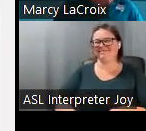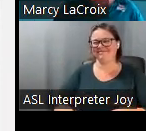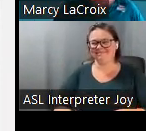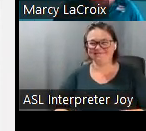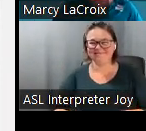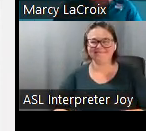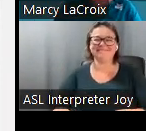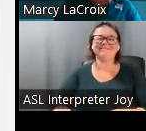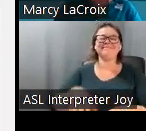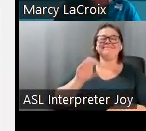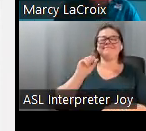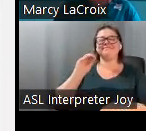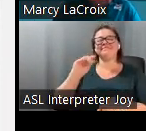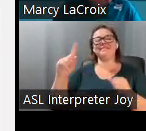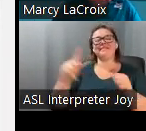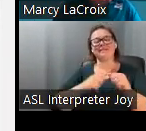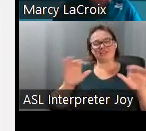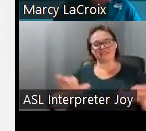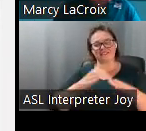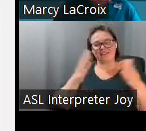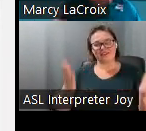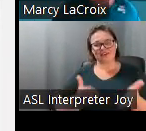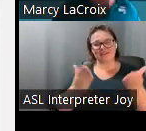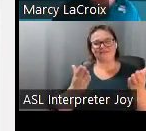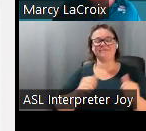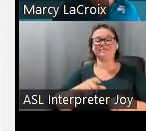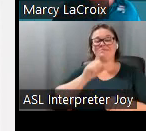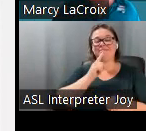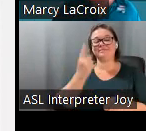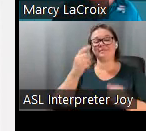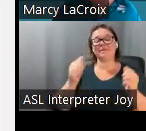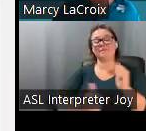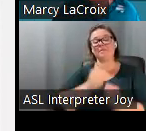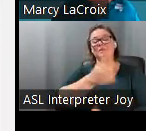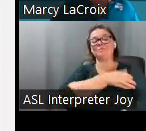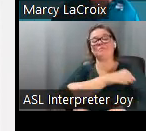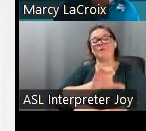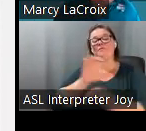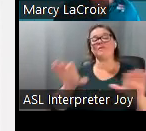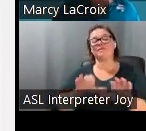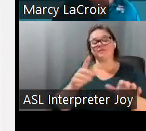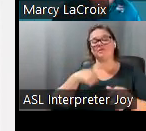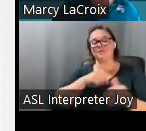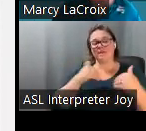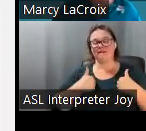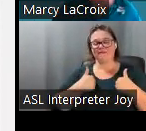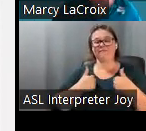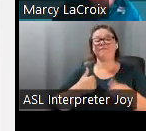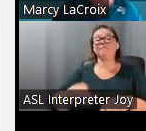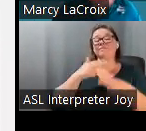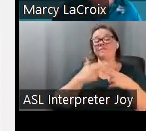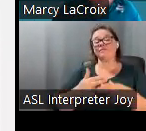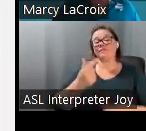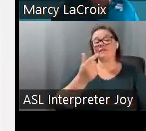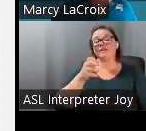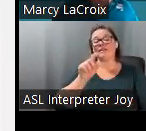So, the first activity in here is really one of the most powerful activities that we offer, and it is called Get a Benefits